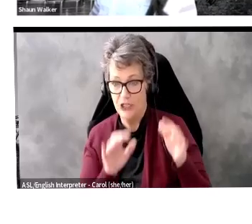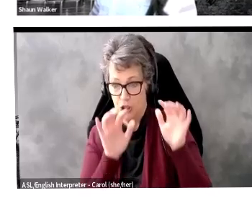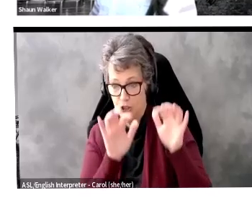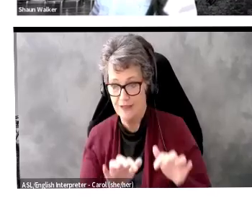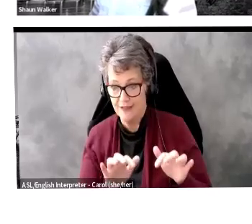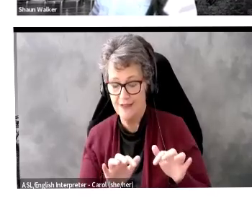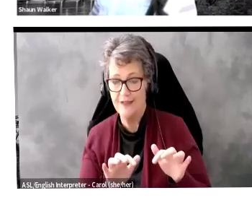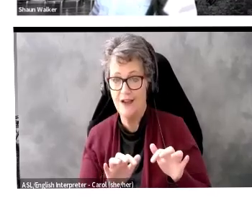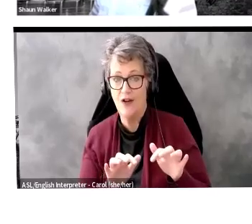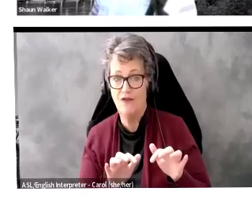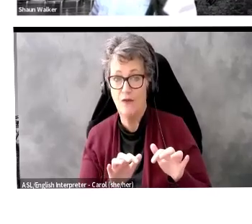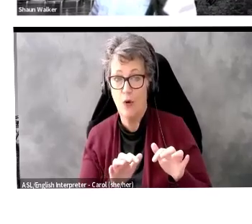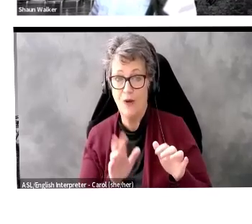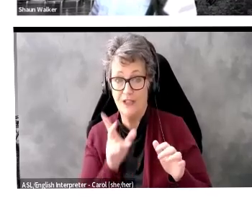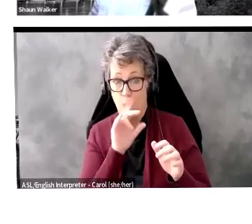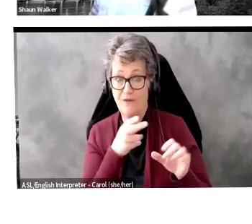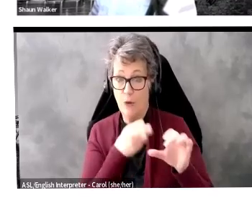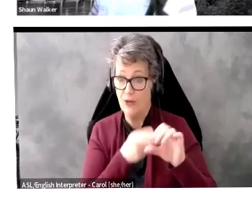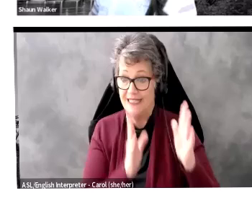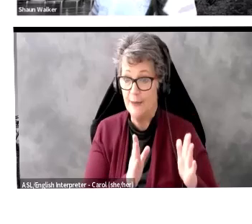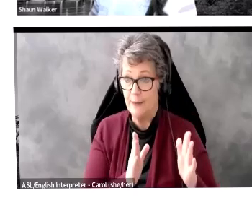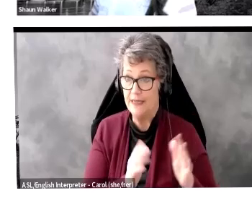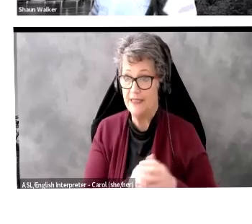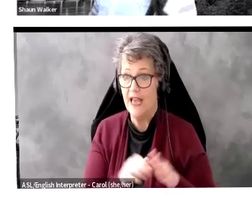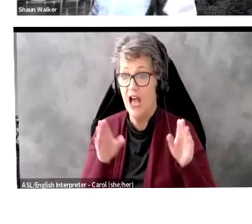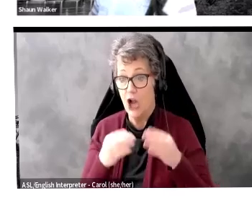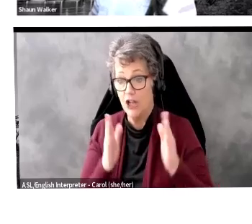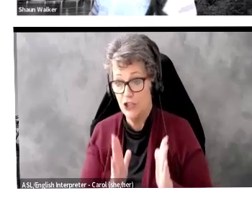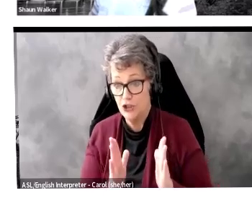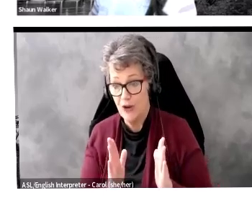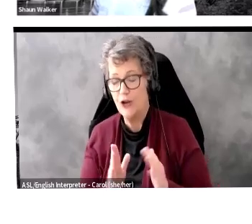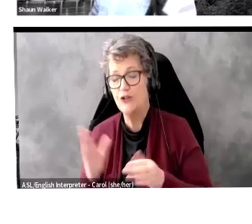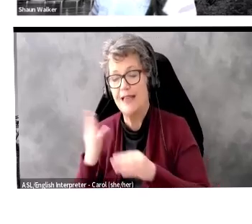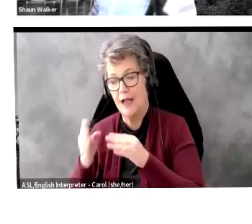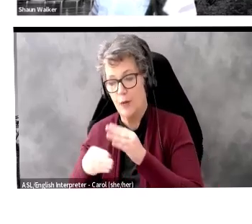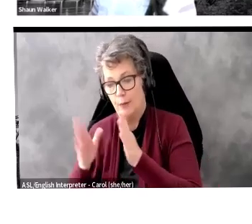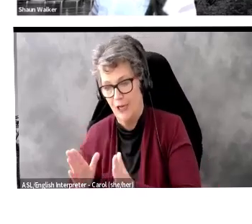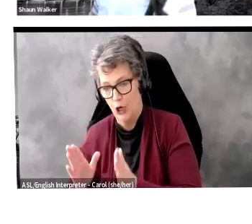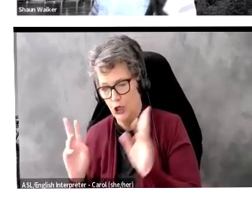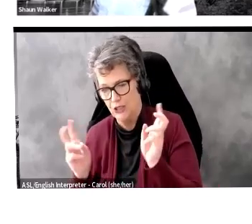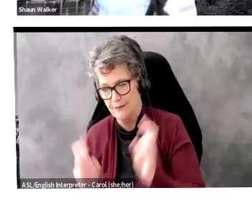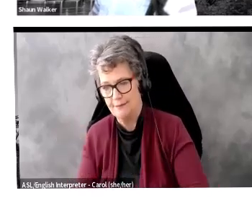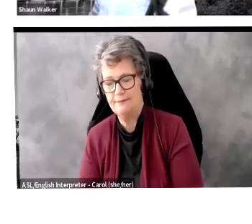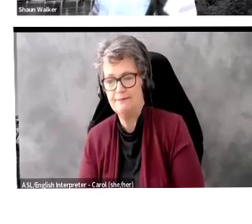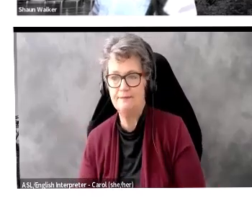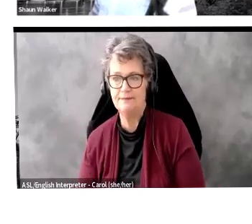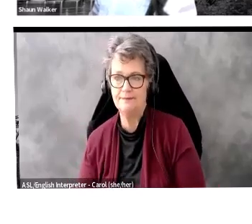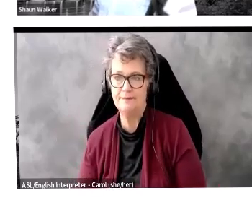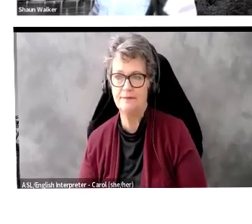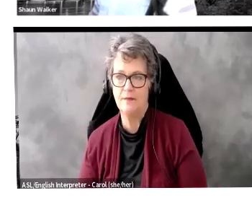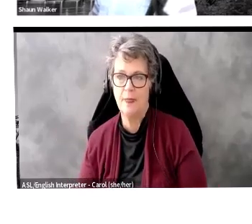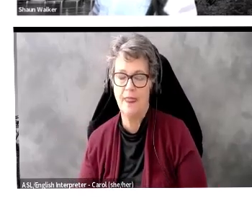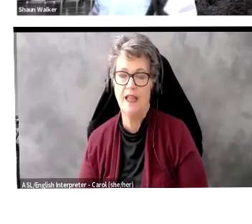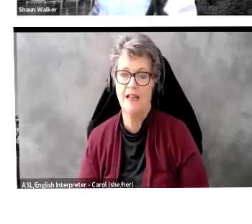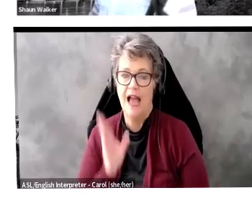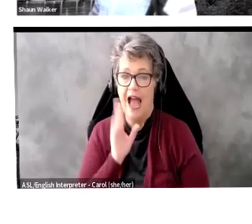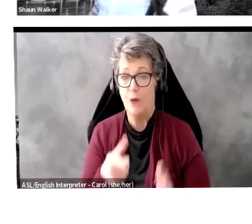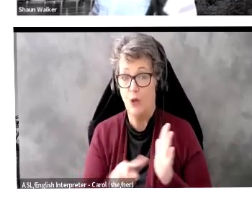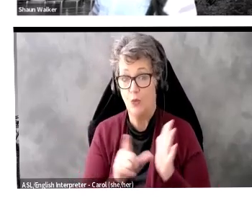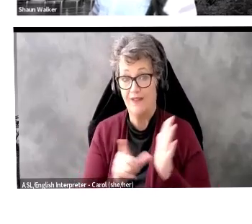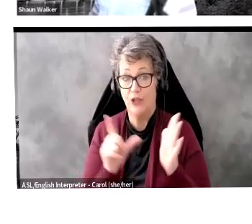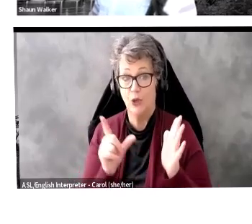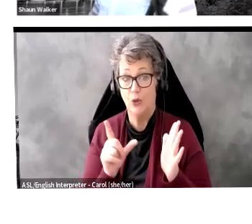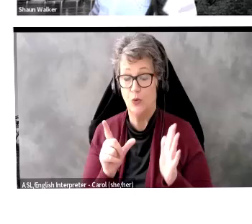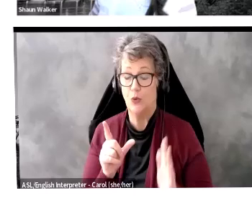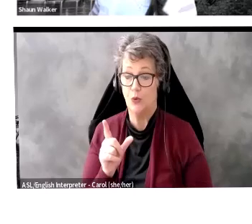for participants, concentrators, and completers. I will review the